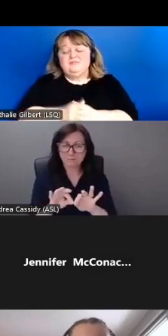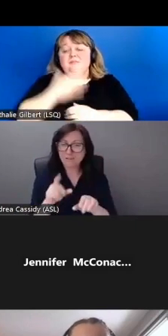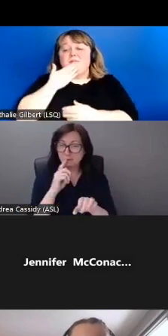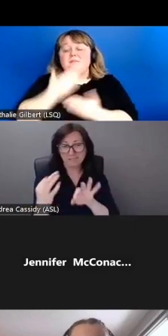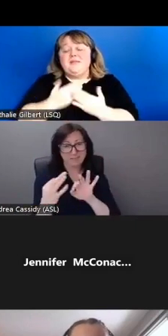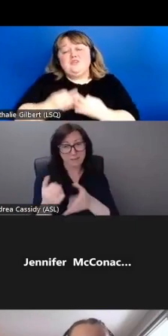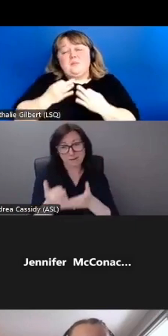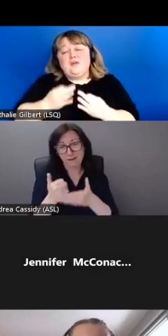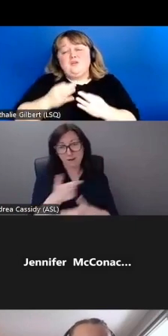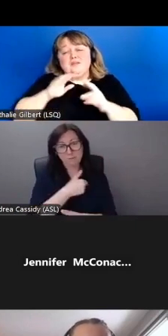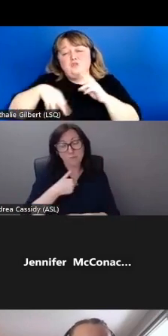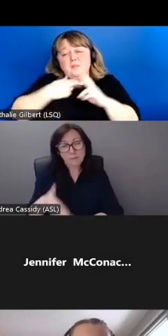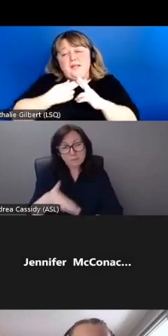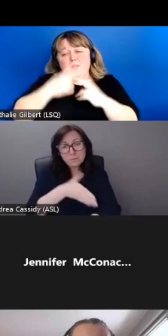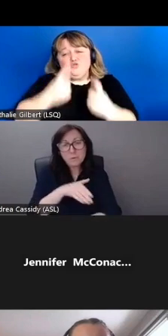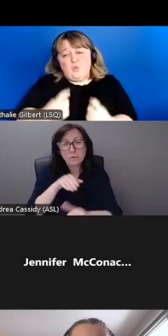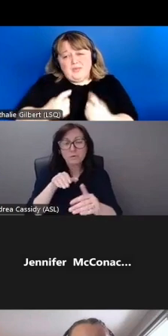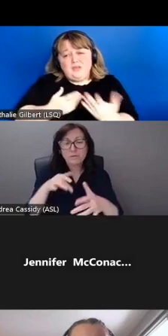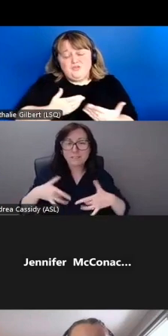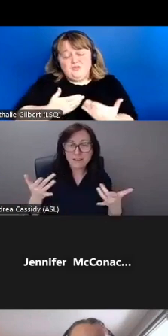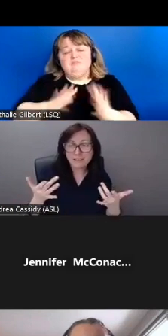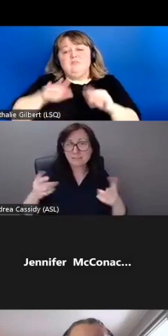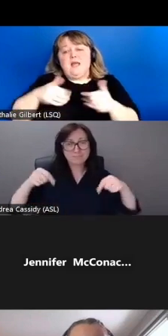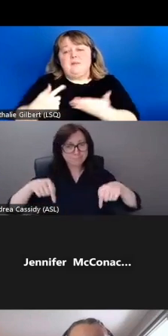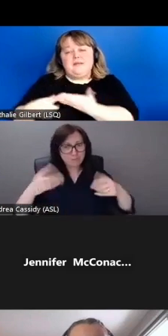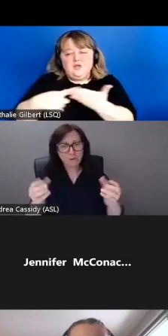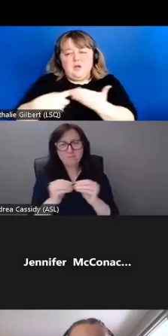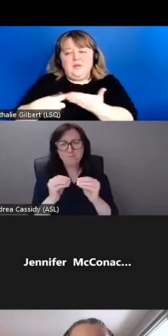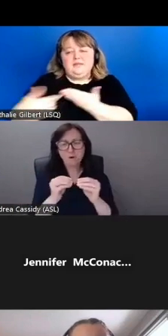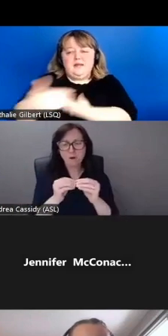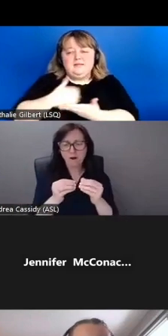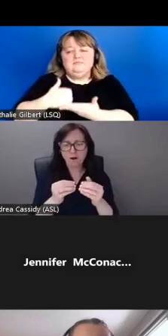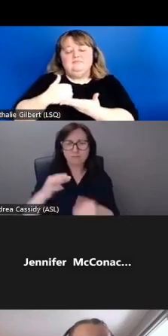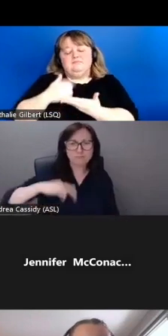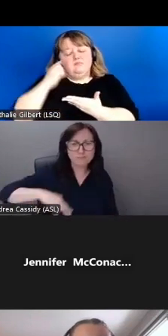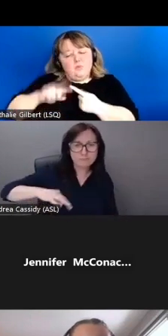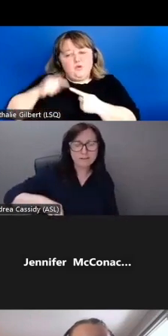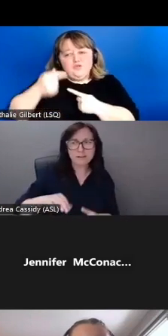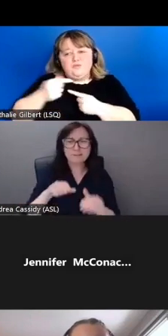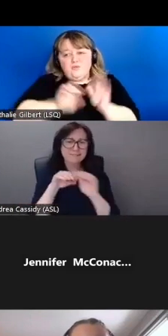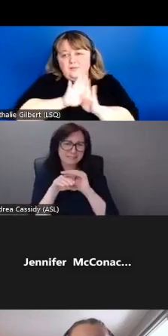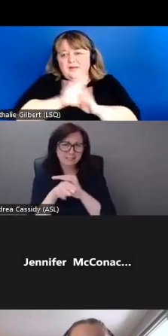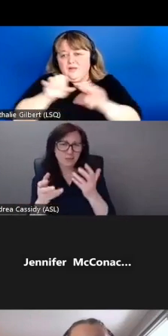improve future events such as this one to make sure that they're as useful and accessible as possible.